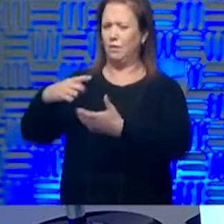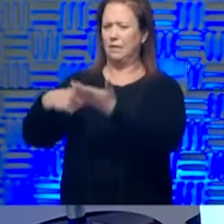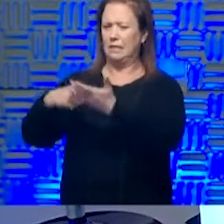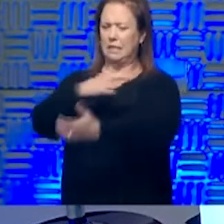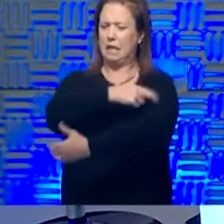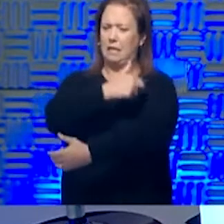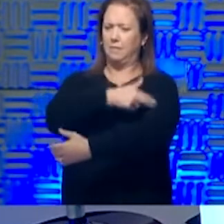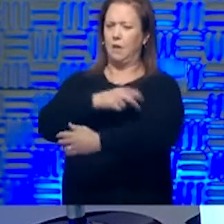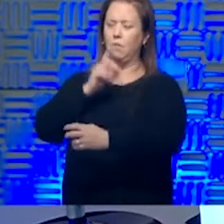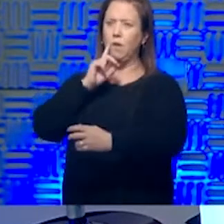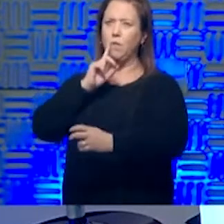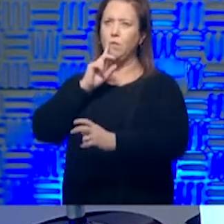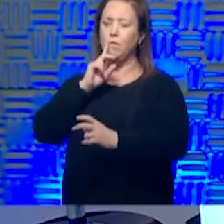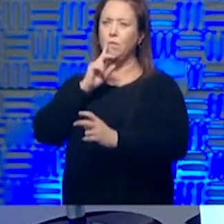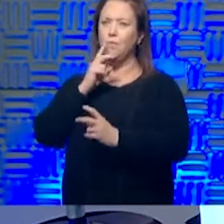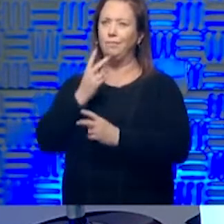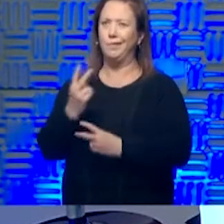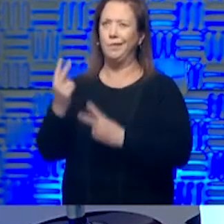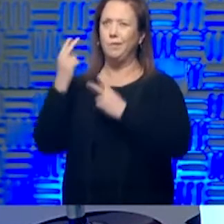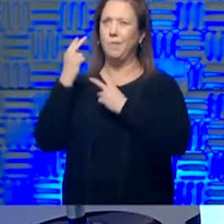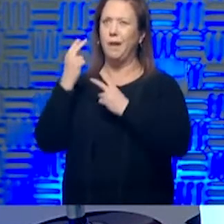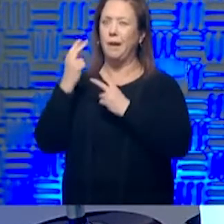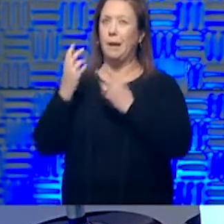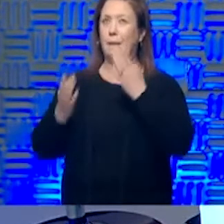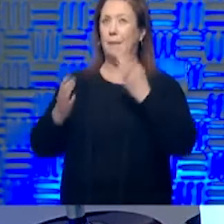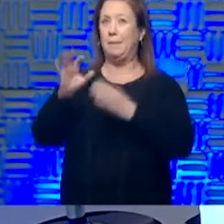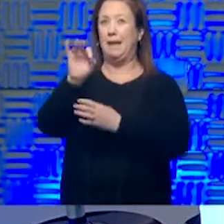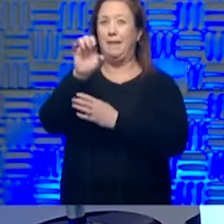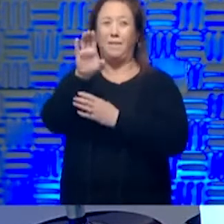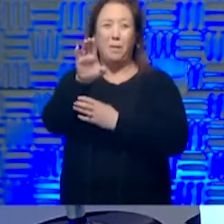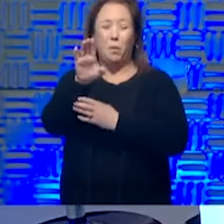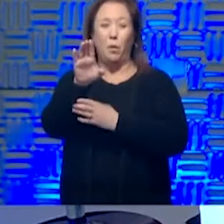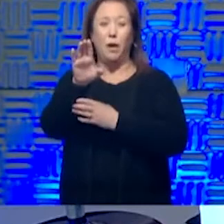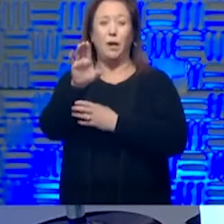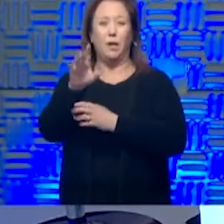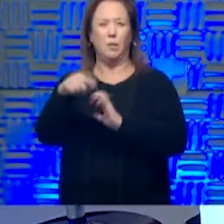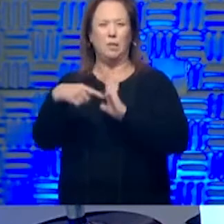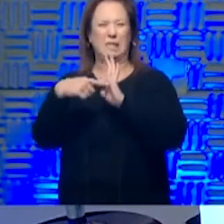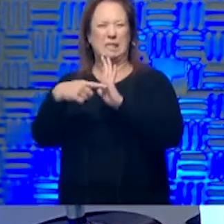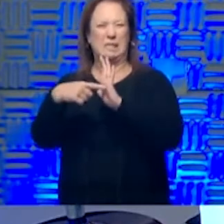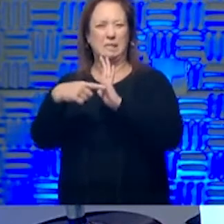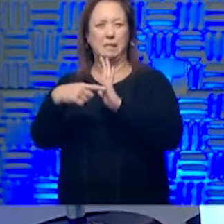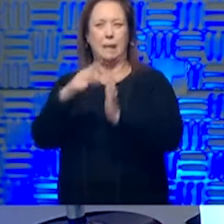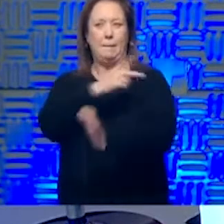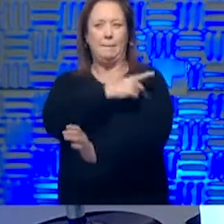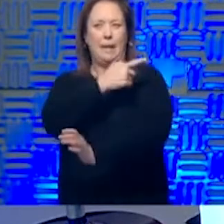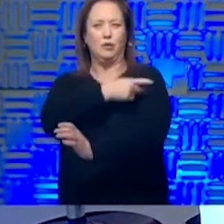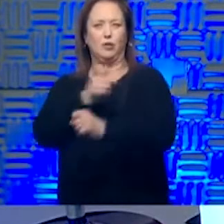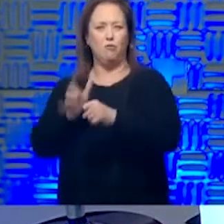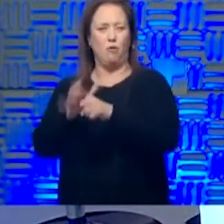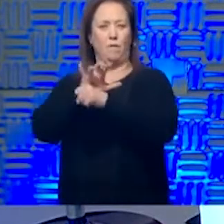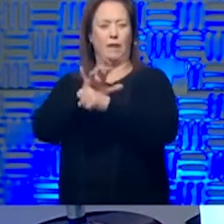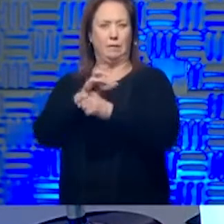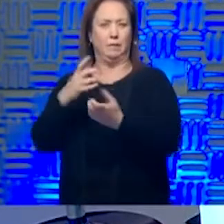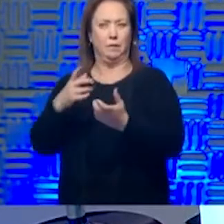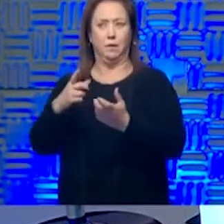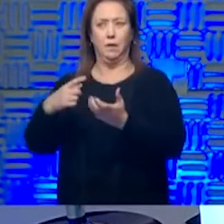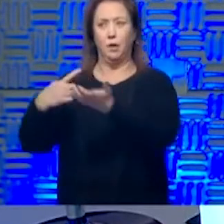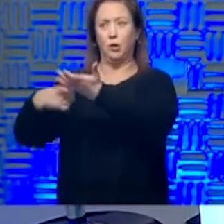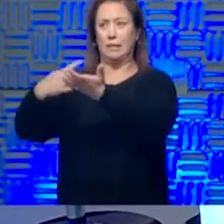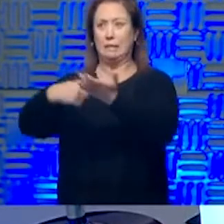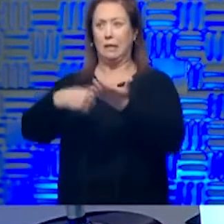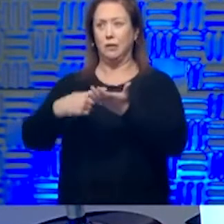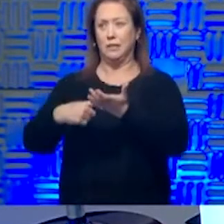that when you look back, that perhaps in February there were some patients who had corona? Can you tell me about the discussions that have taken